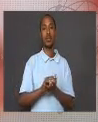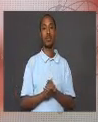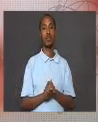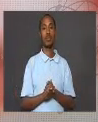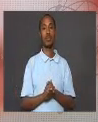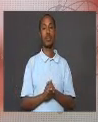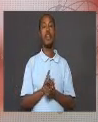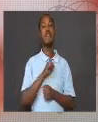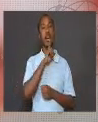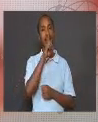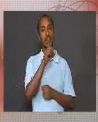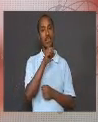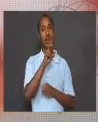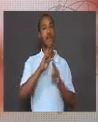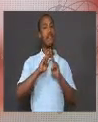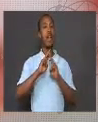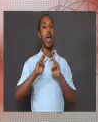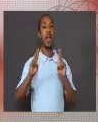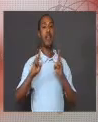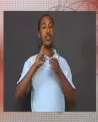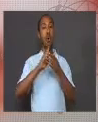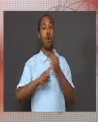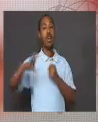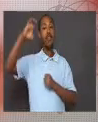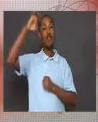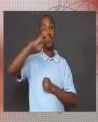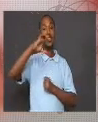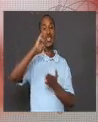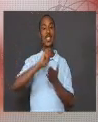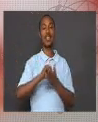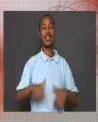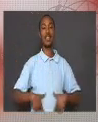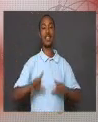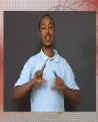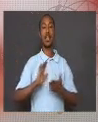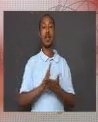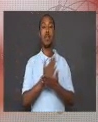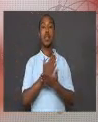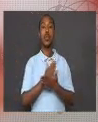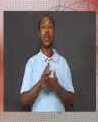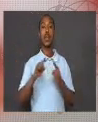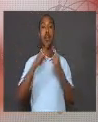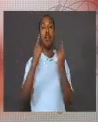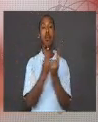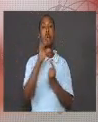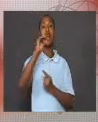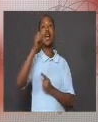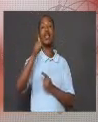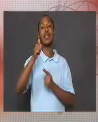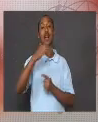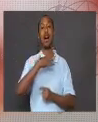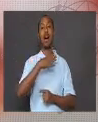In fact, they are the only forces that exist between noble gas